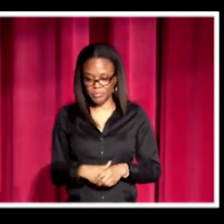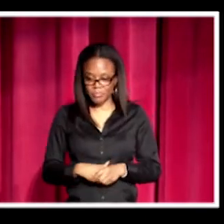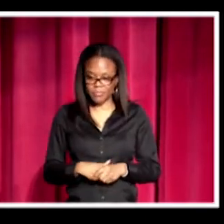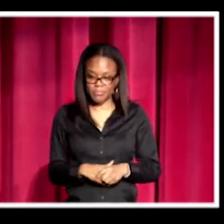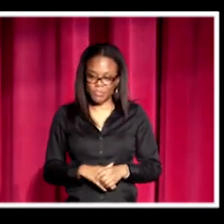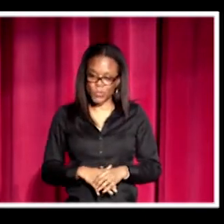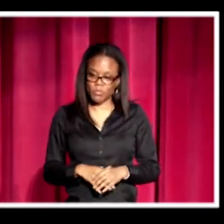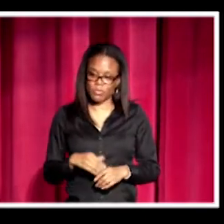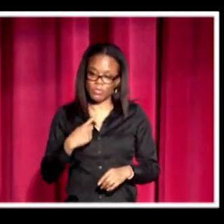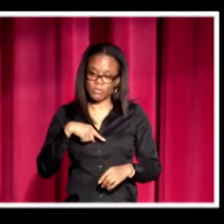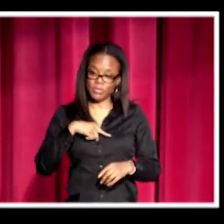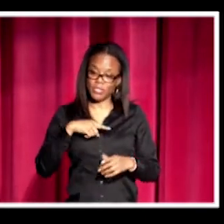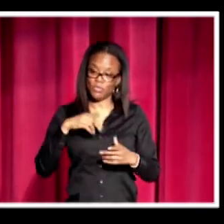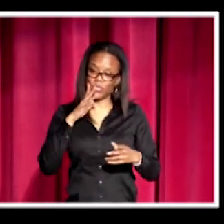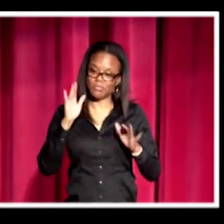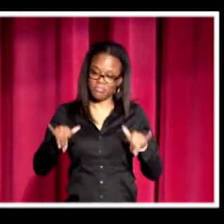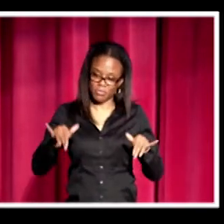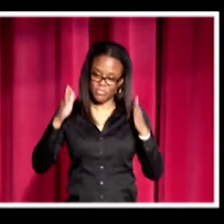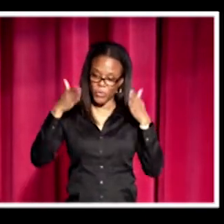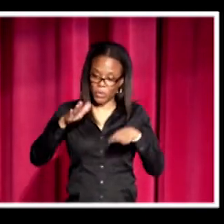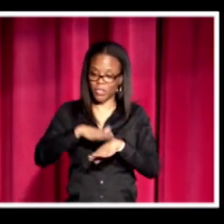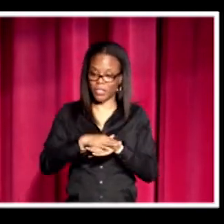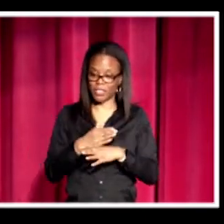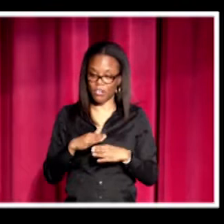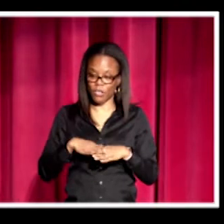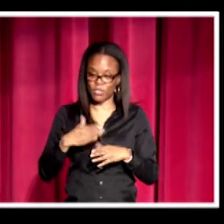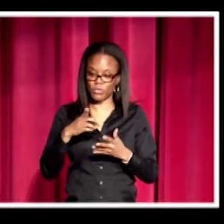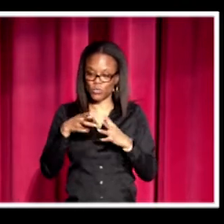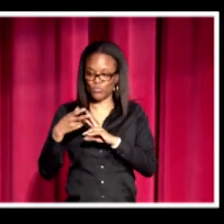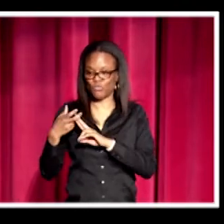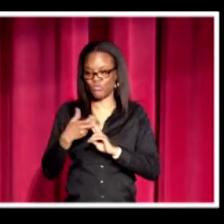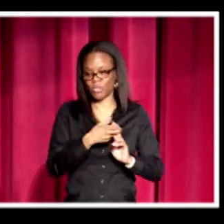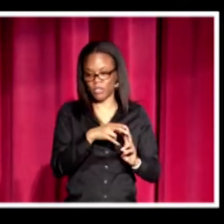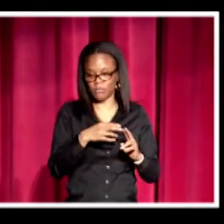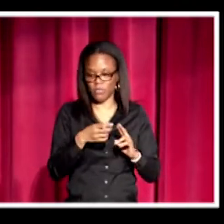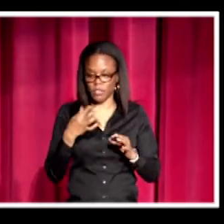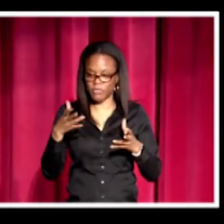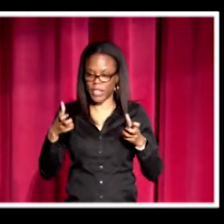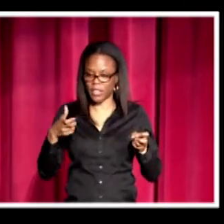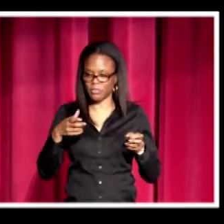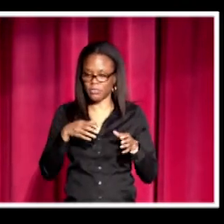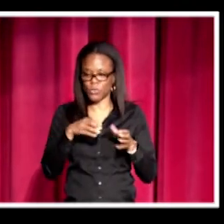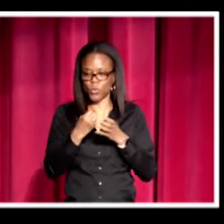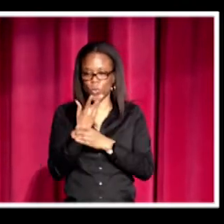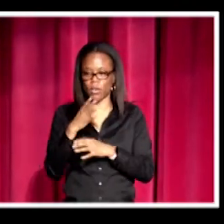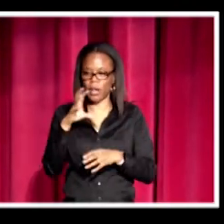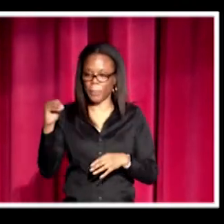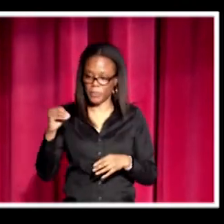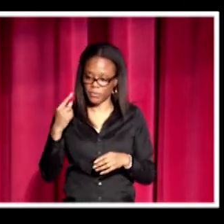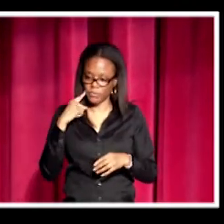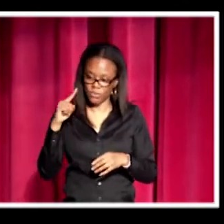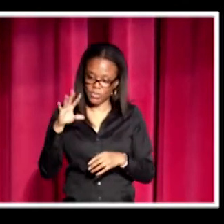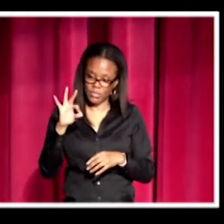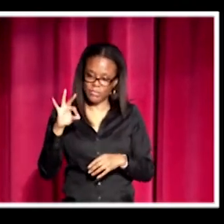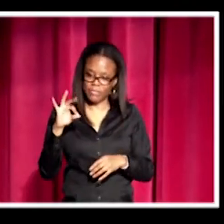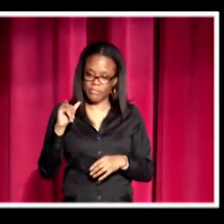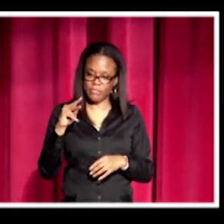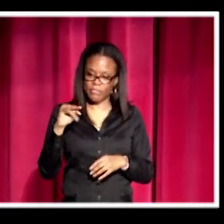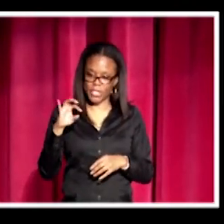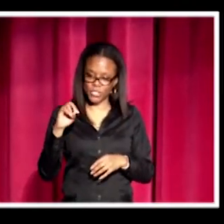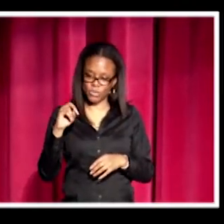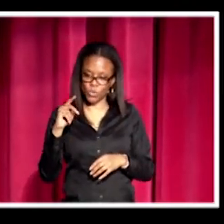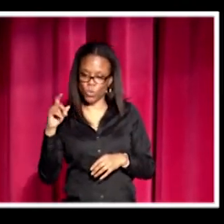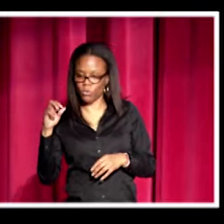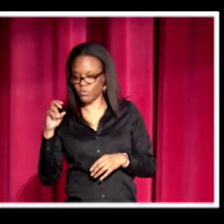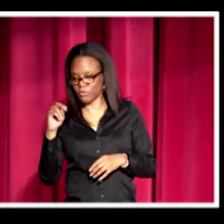We're also going to stay focused on attracting fast-growing and innovative companies like Fiscal Note and Yelp that will